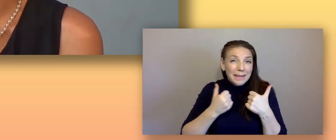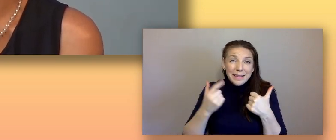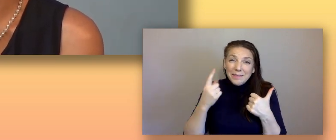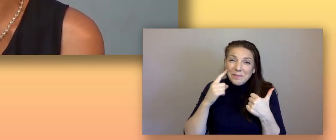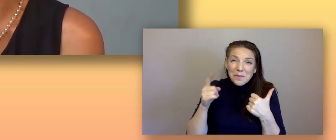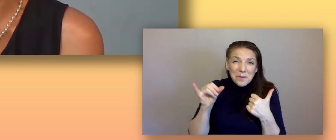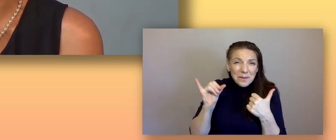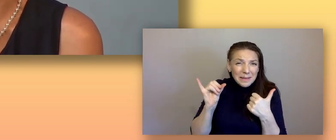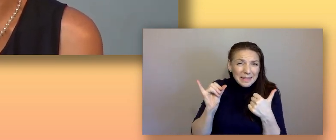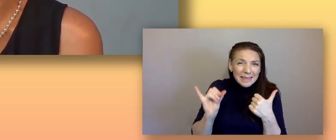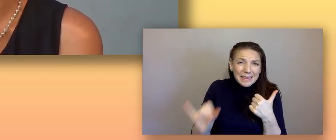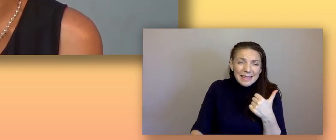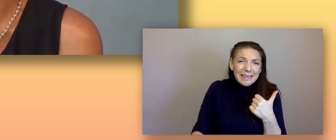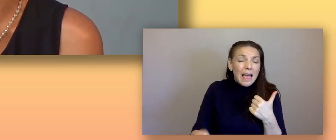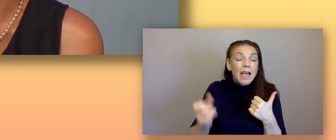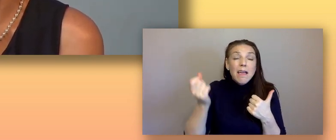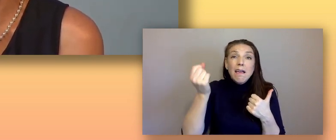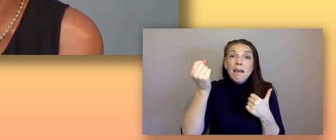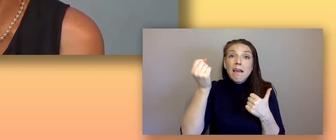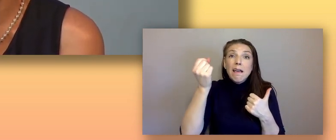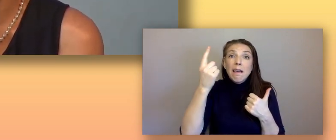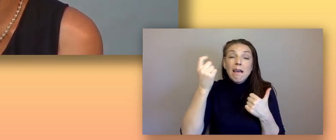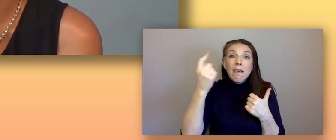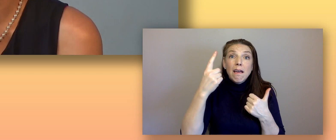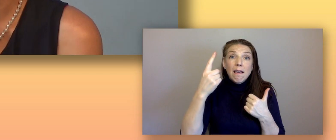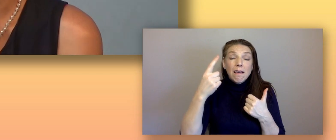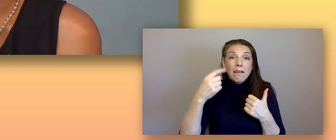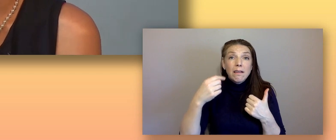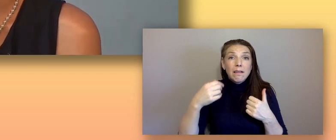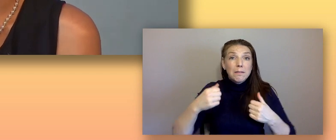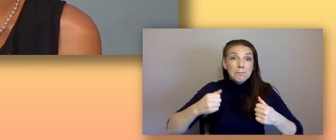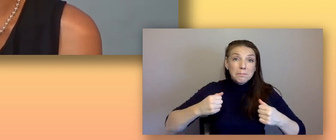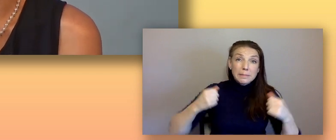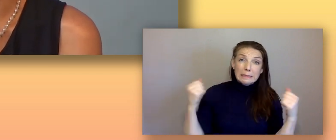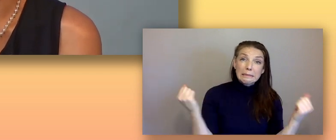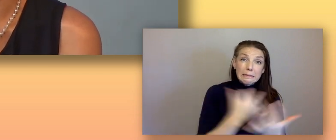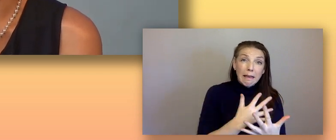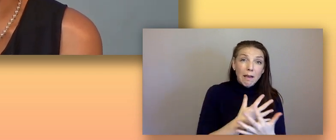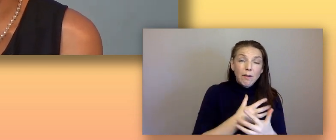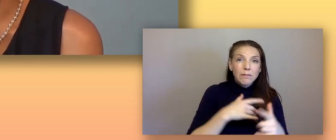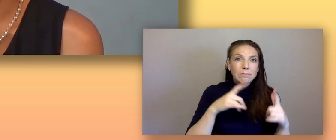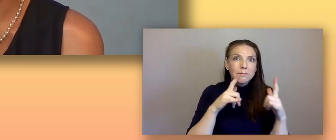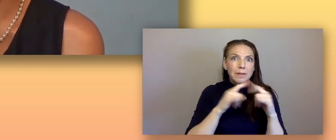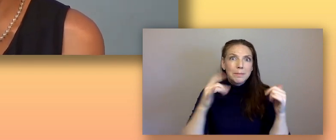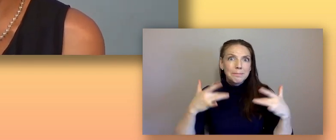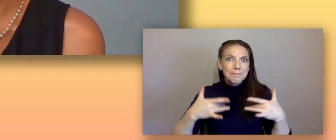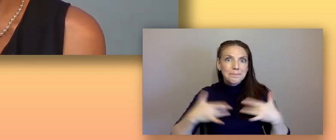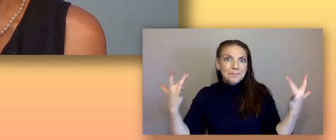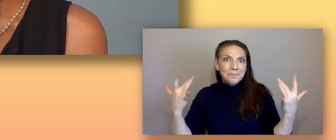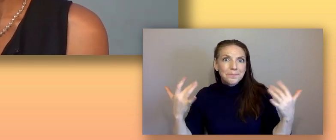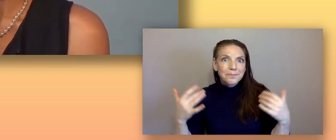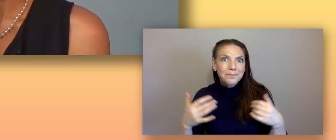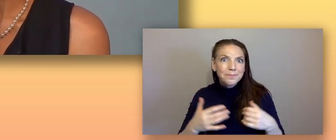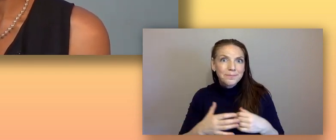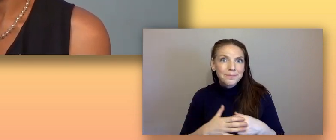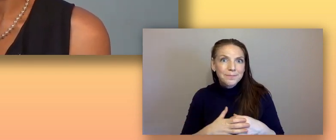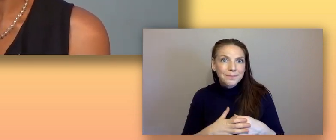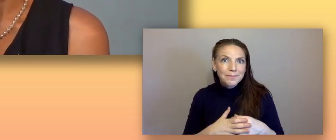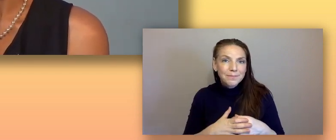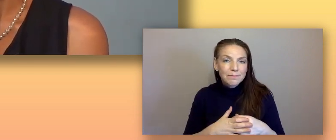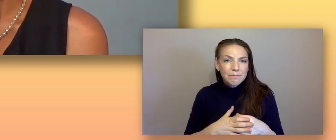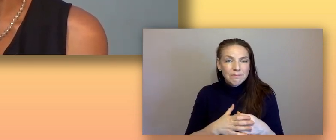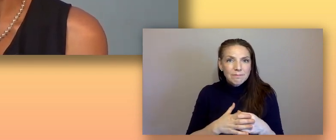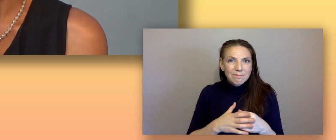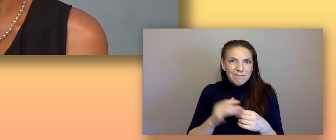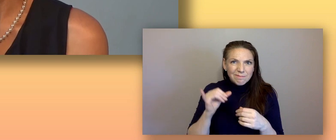and it shivered with a power that both horrified and delighted me. I